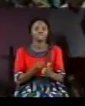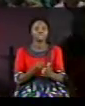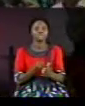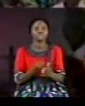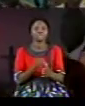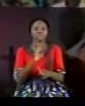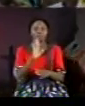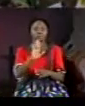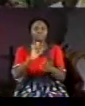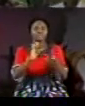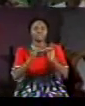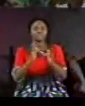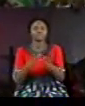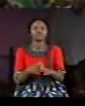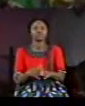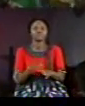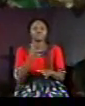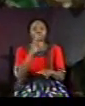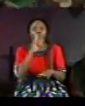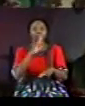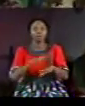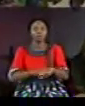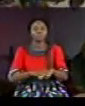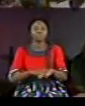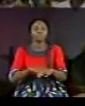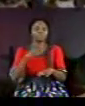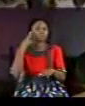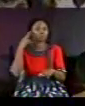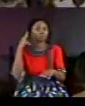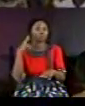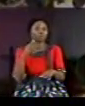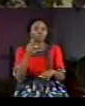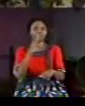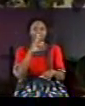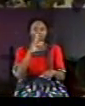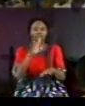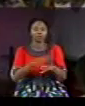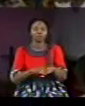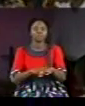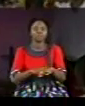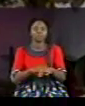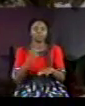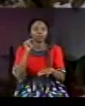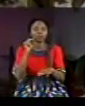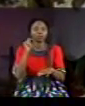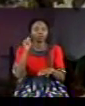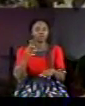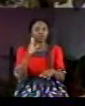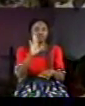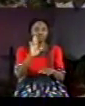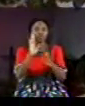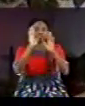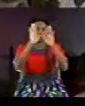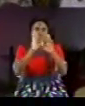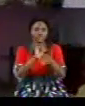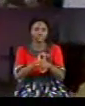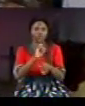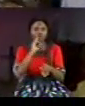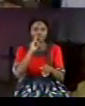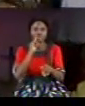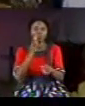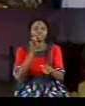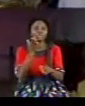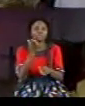you're on television. The miracle is right there with you. Check it up, and you will see what the Lord has done.